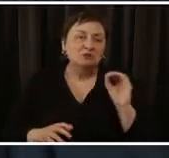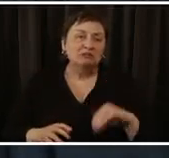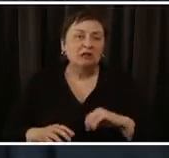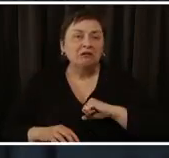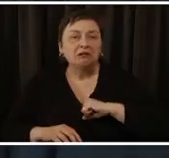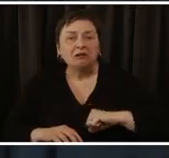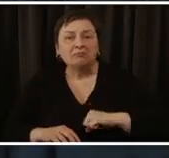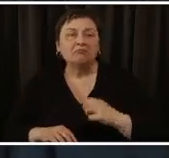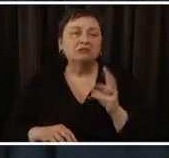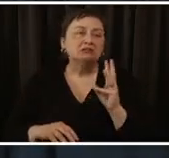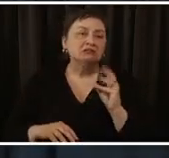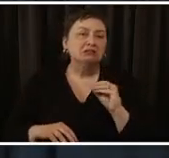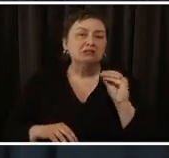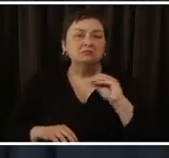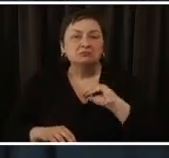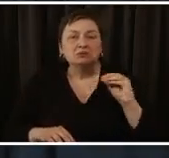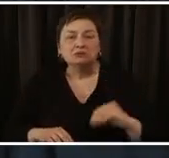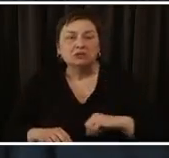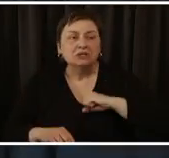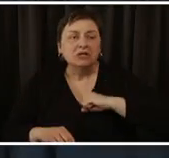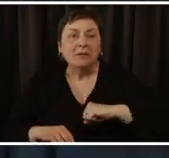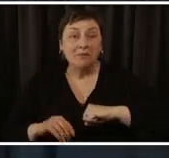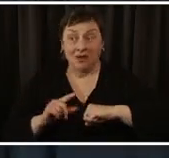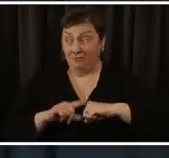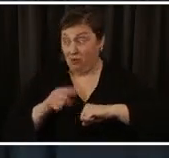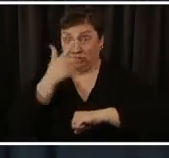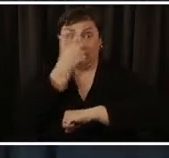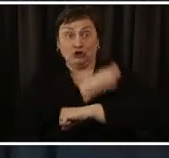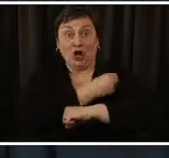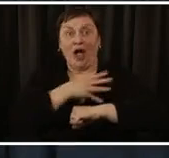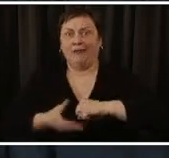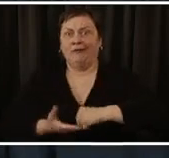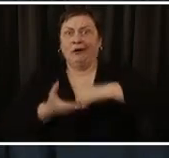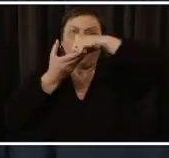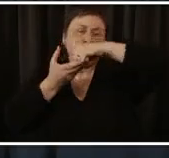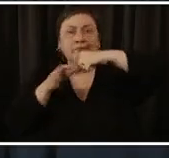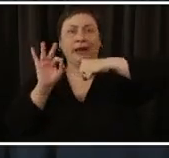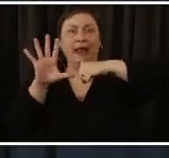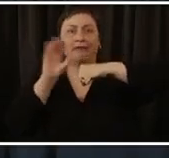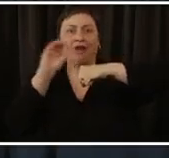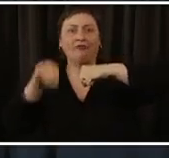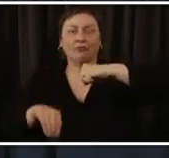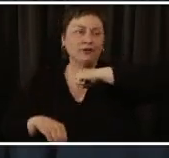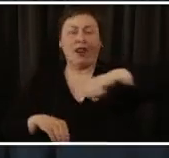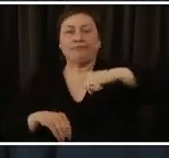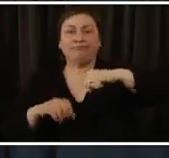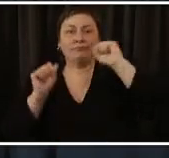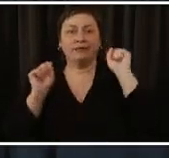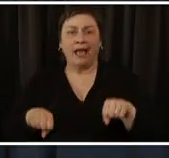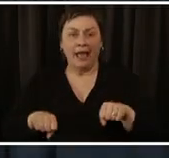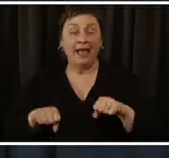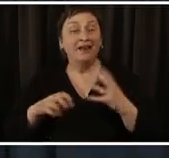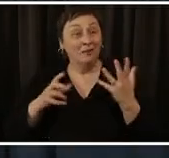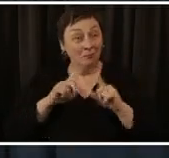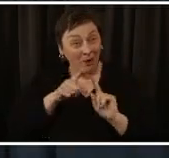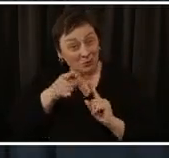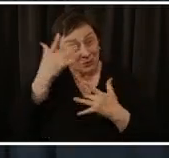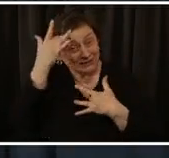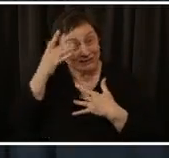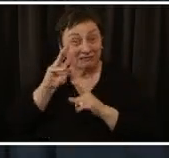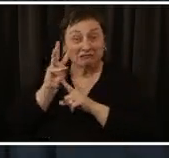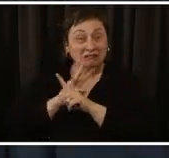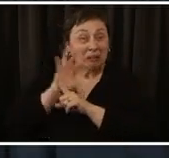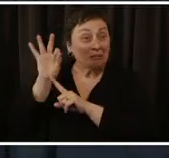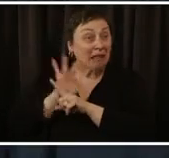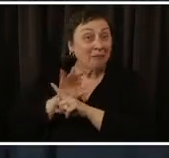like that 93 to 95%, and it has faded over time, especially if you had it 6 or 9 months ago. So that's another group